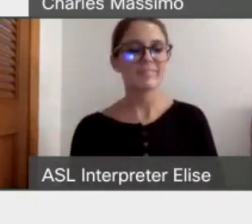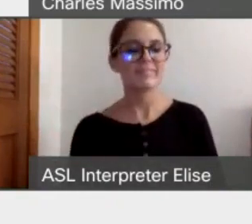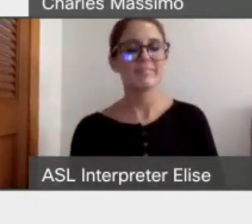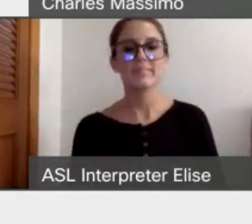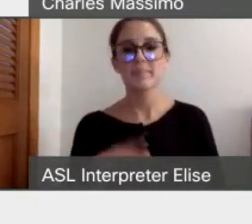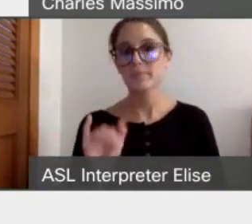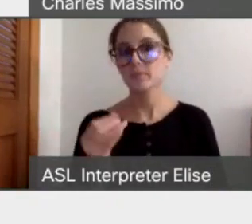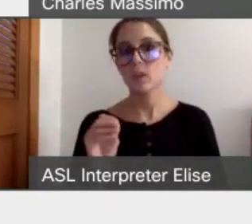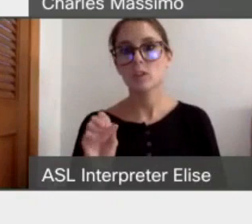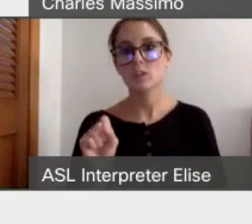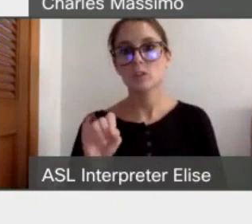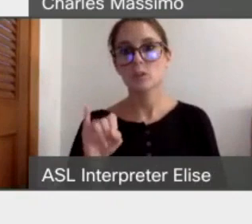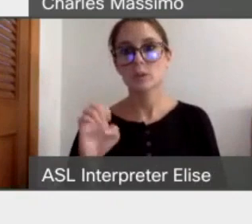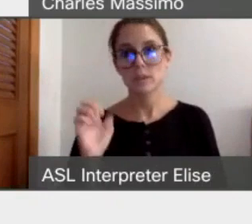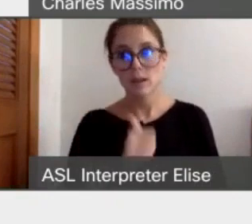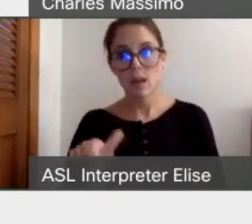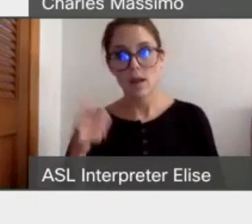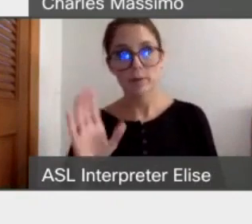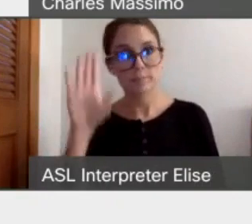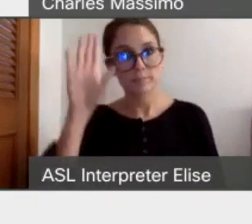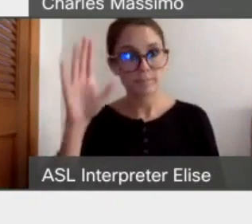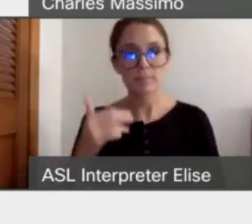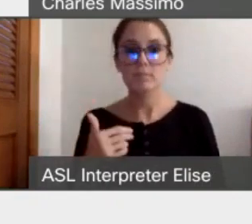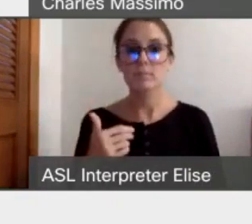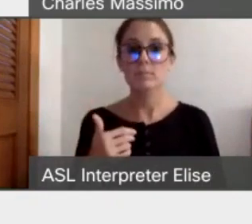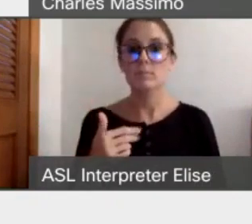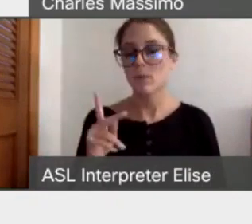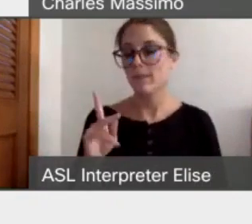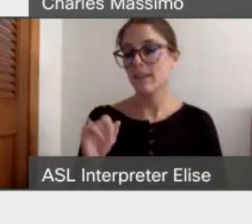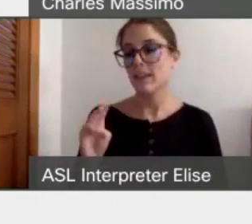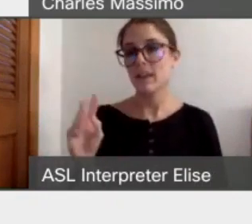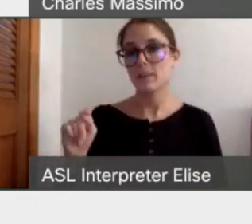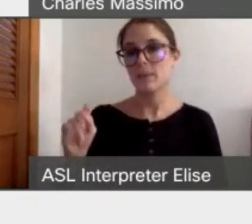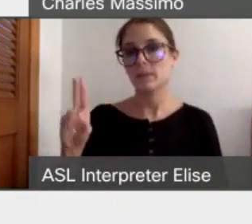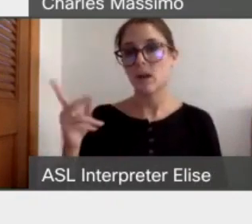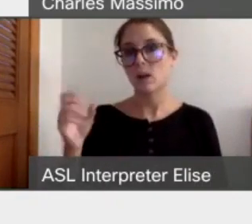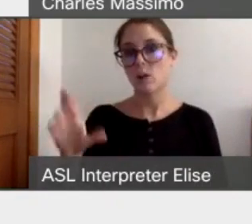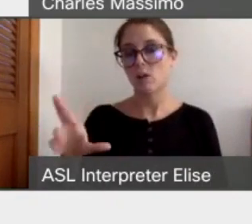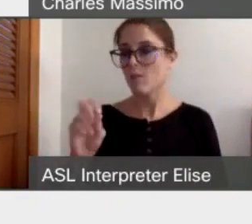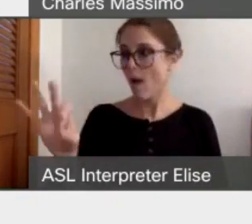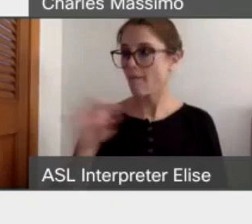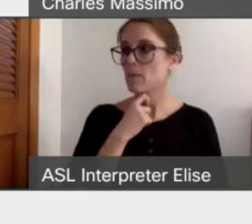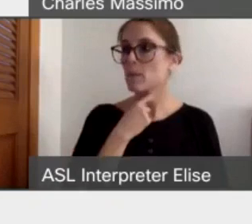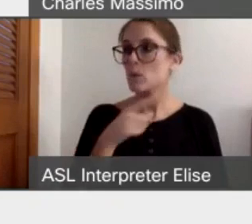Josie, any other hands raised? Next, we have Kim Tucker. Kim, you're unmuted.